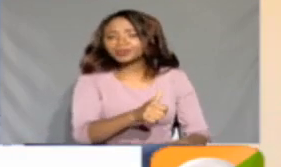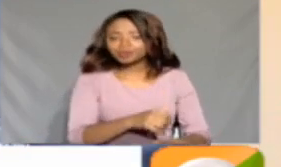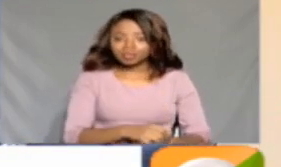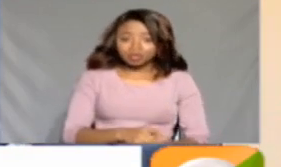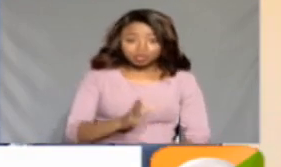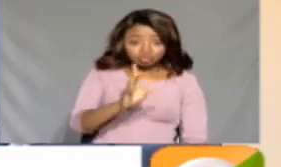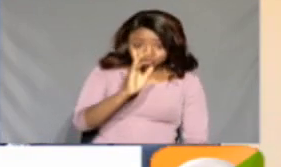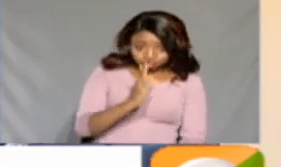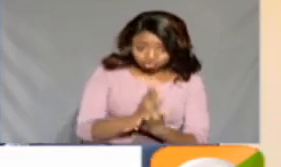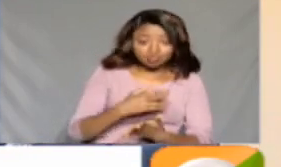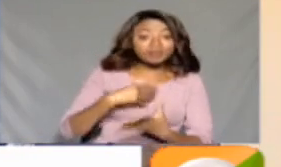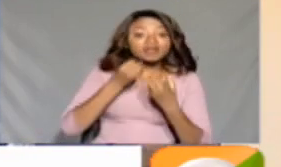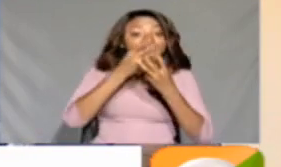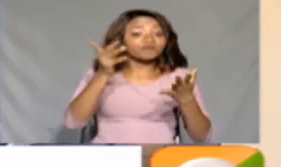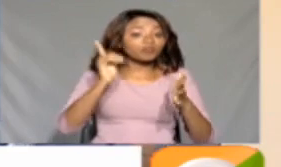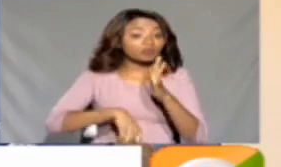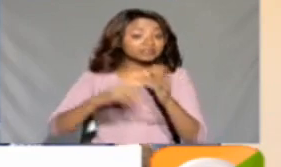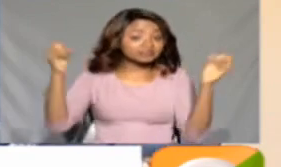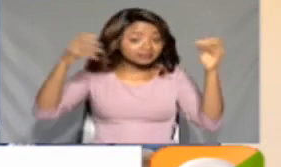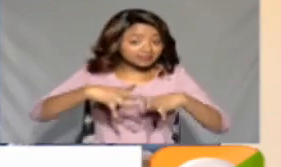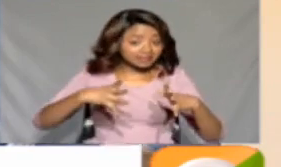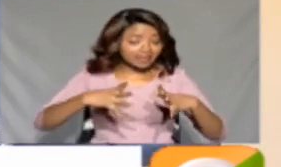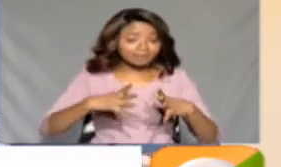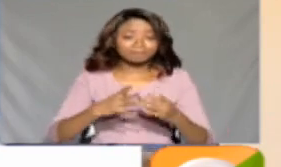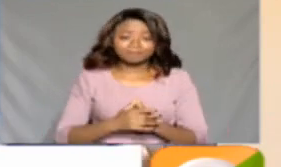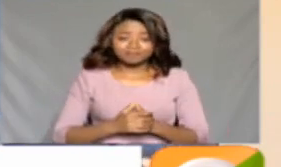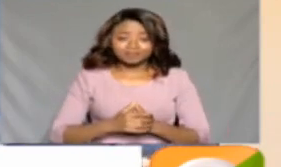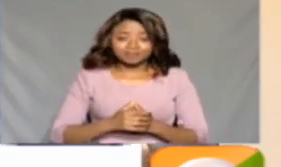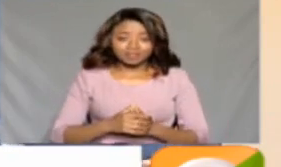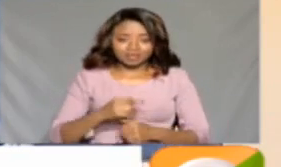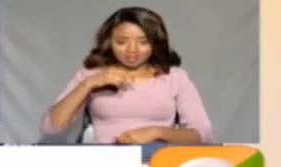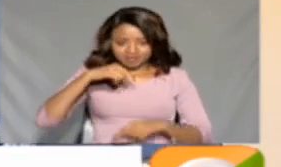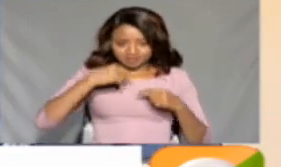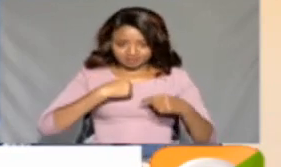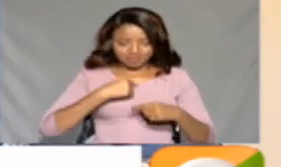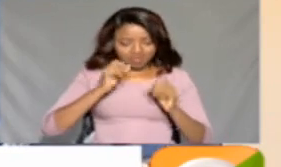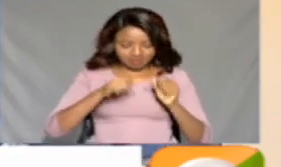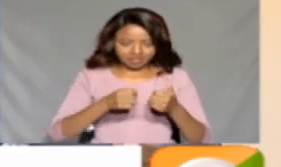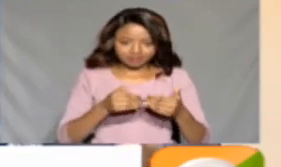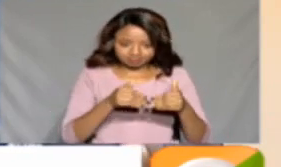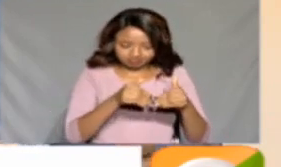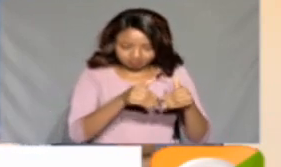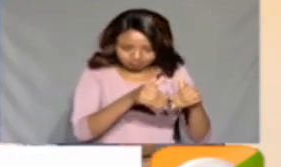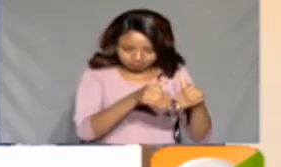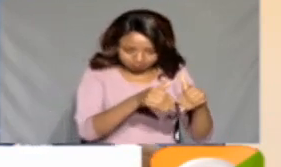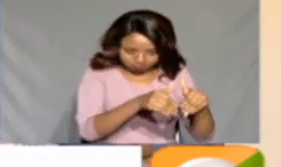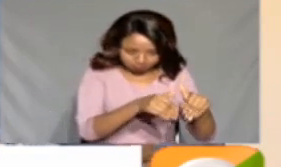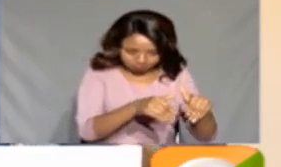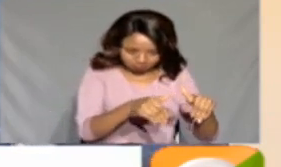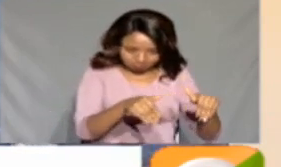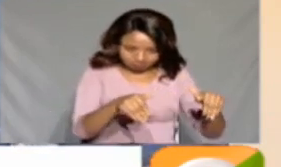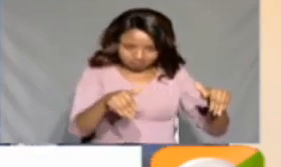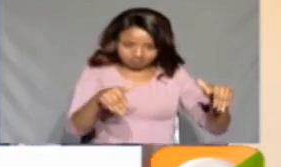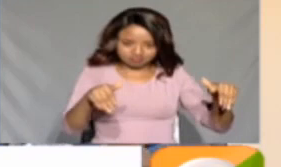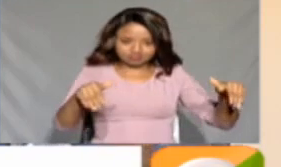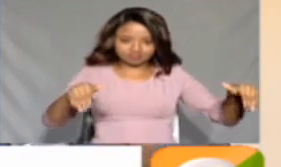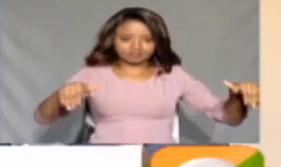sure is that I would pronounce myself on this very, very